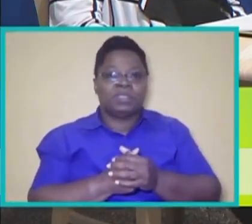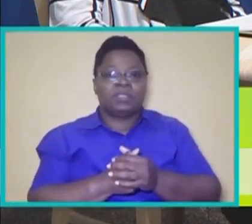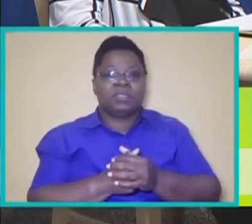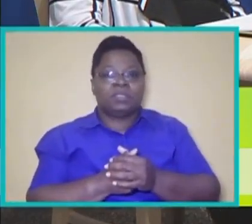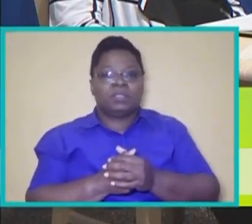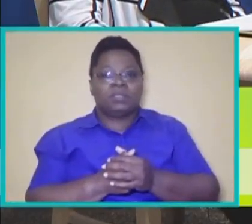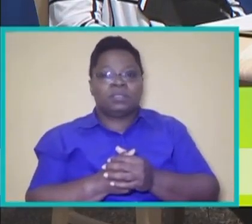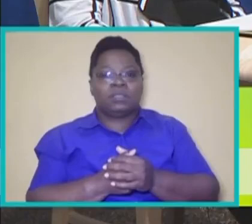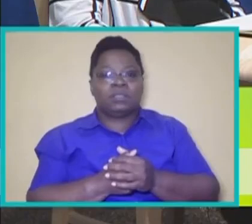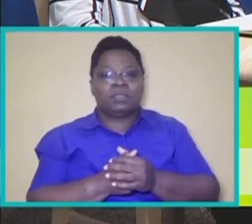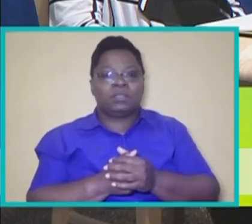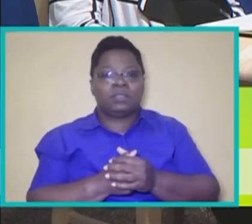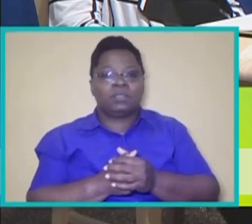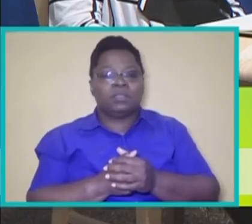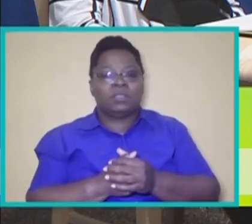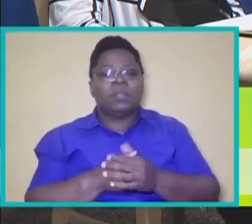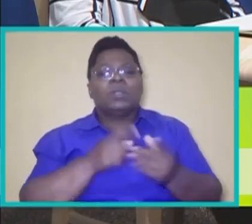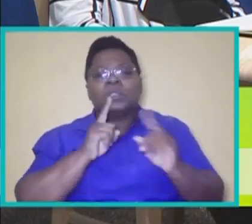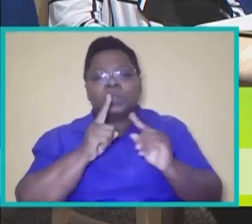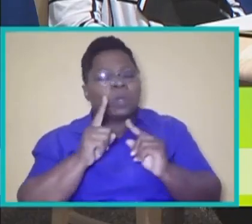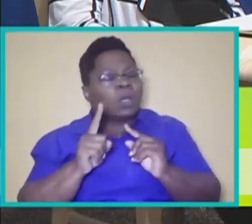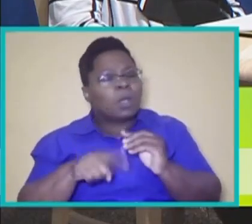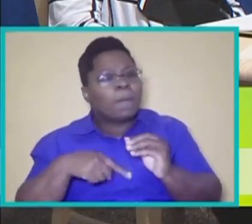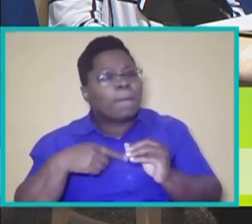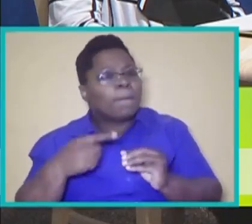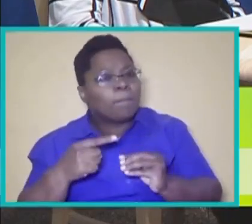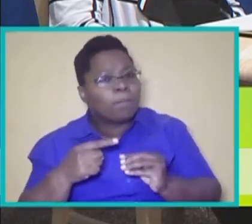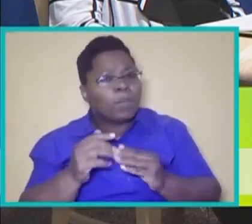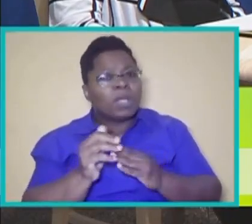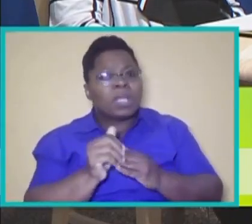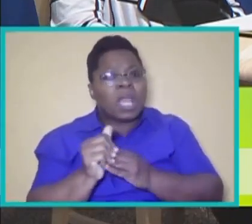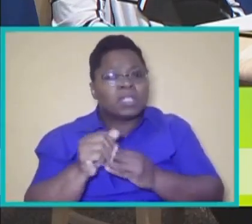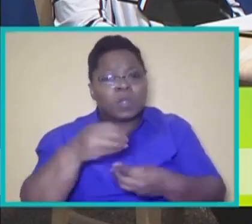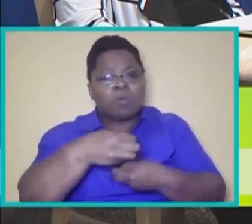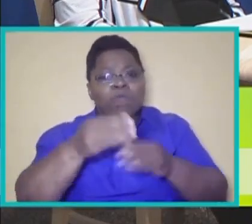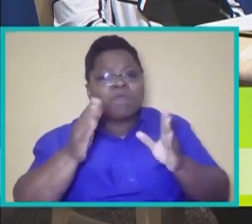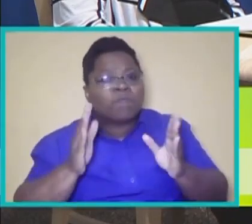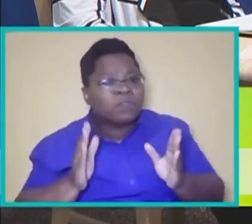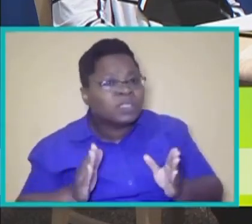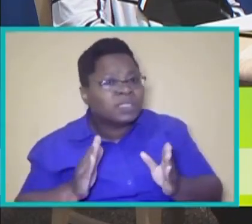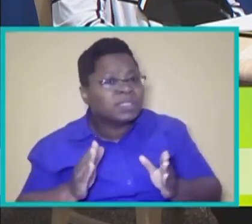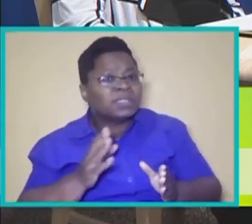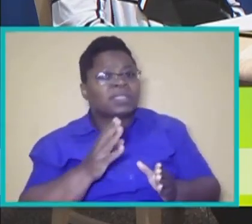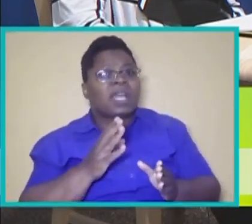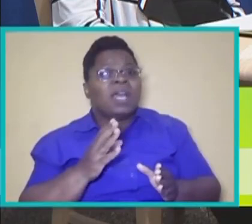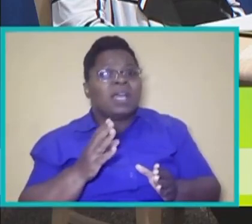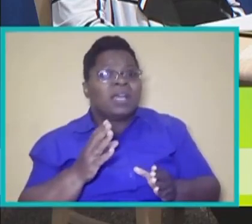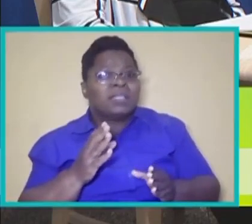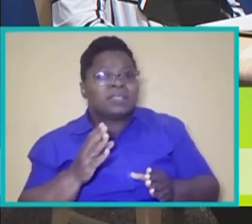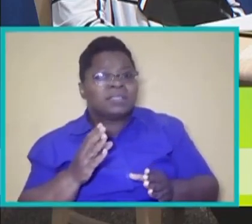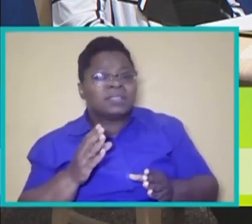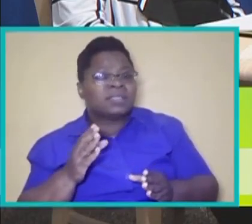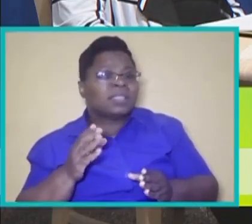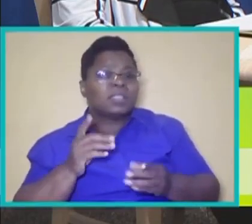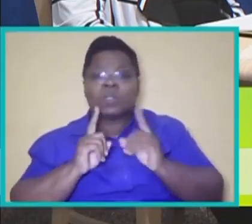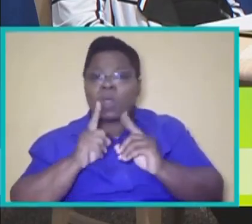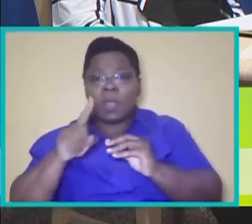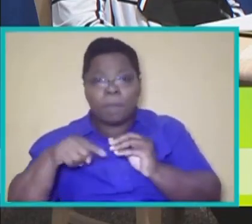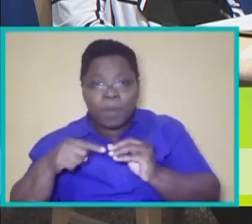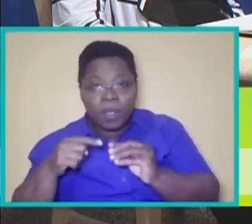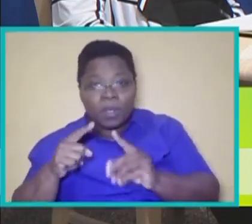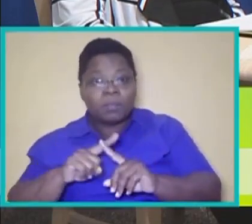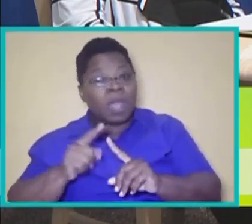talking about guidance officers and social workers, there was someone who would have sent in a comment, I think that was via